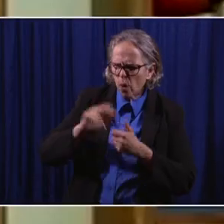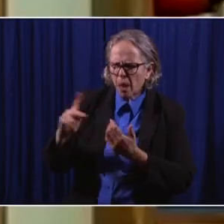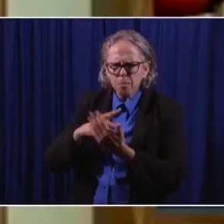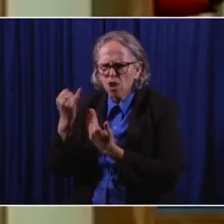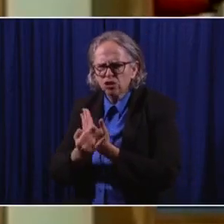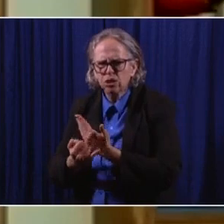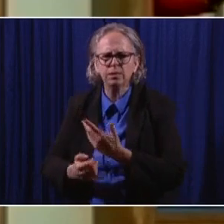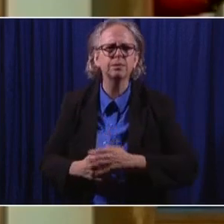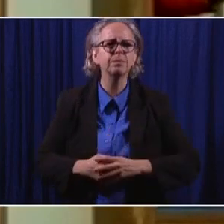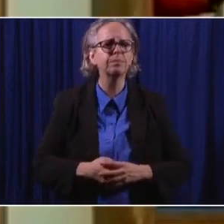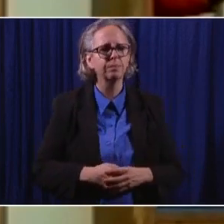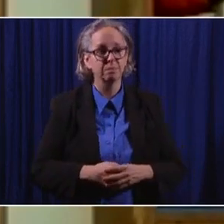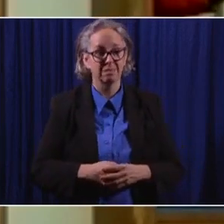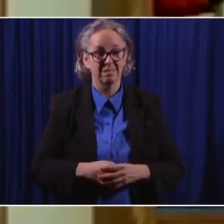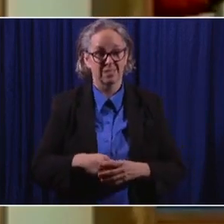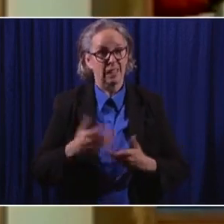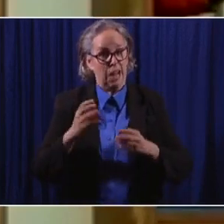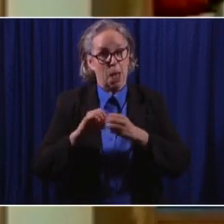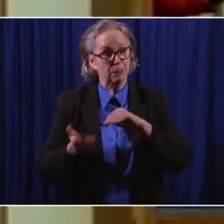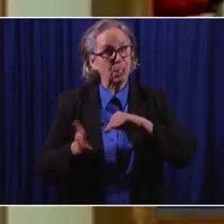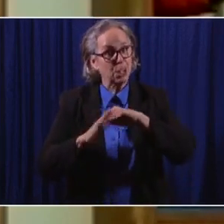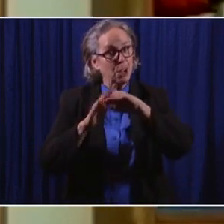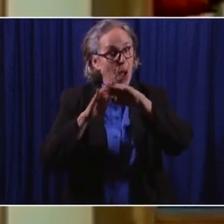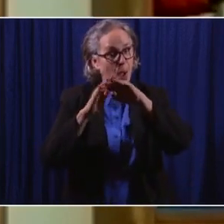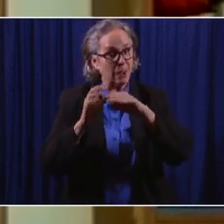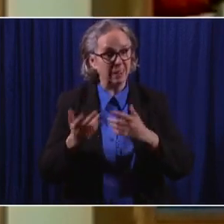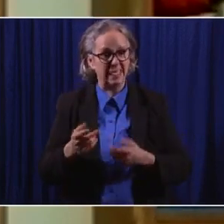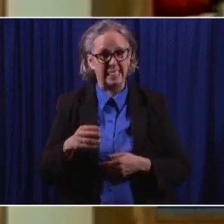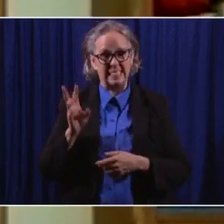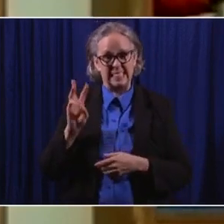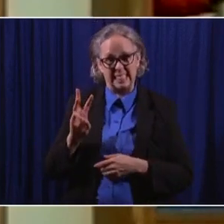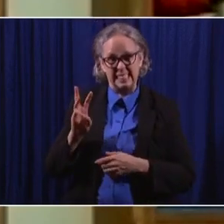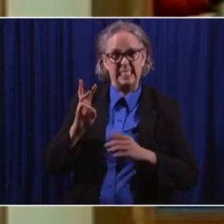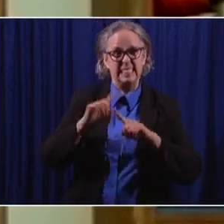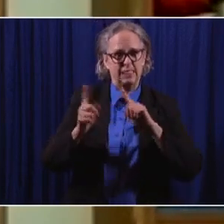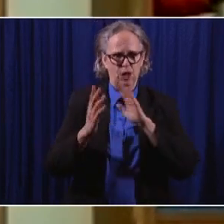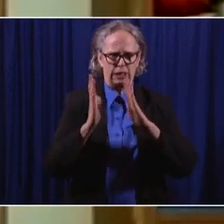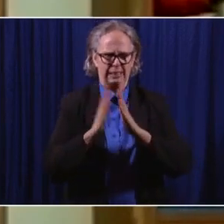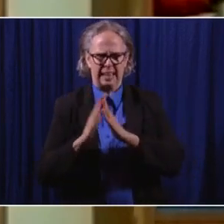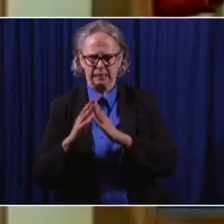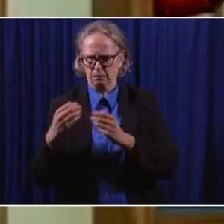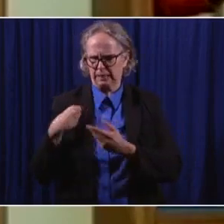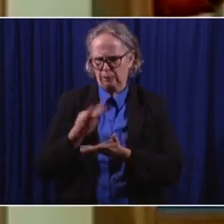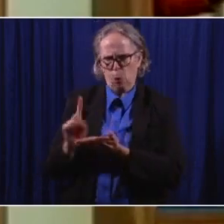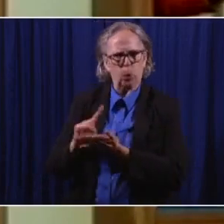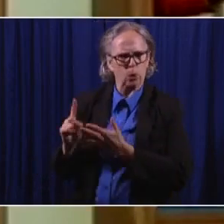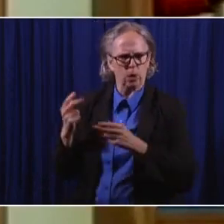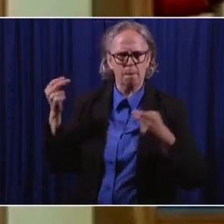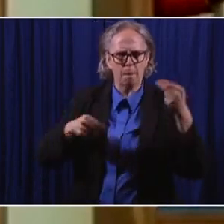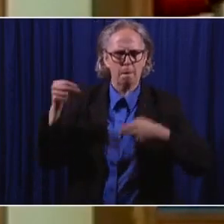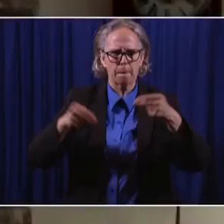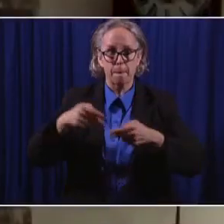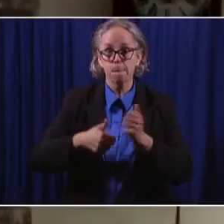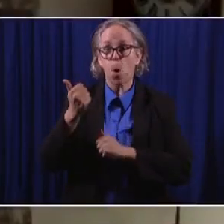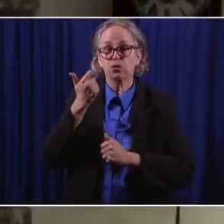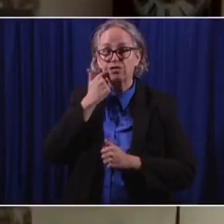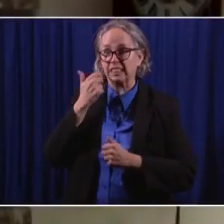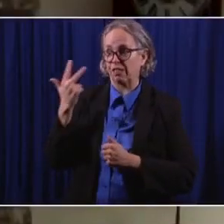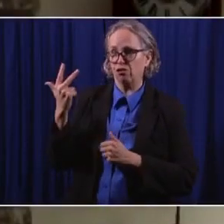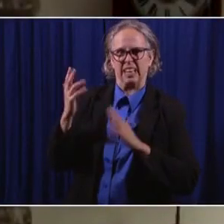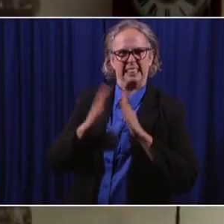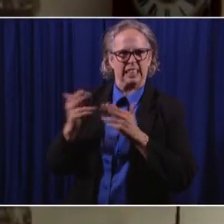We've seen increases in about 6 cities over the last several weeks, and most recently in 3 cities across the state. And how